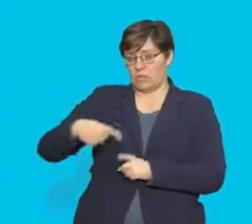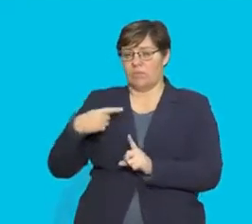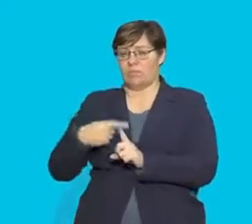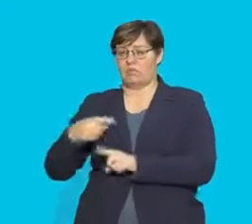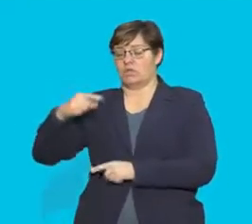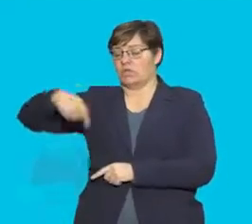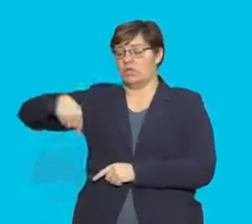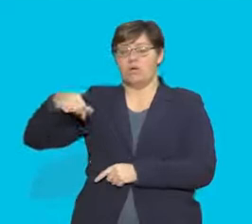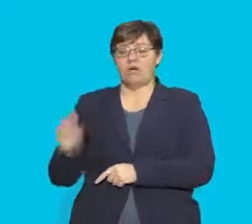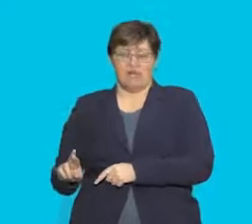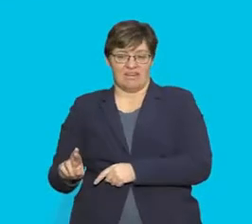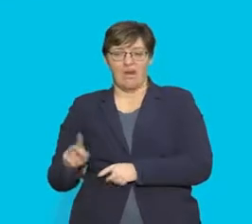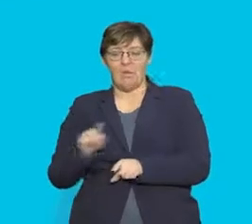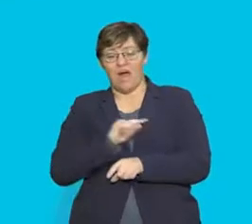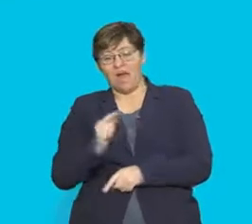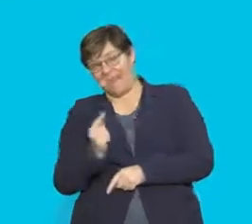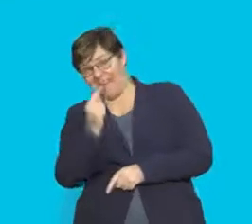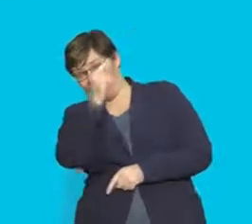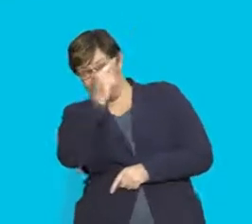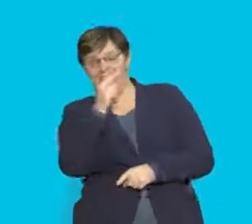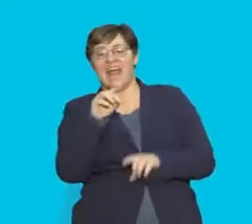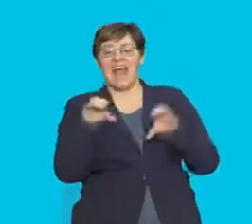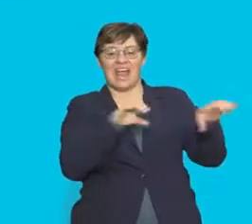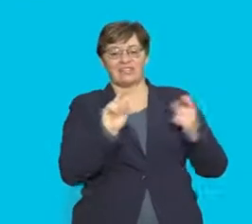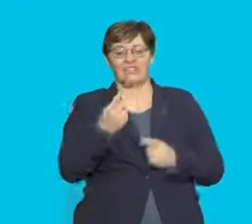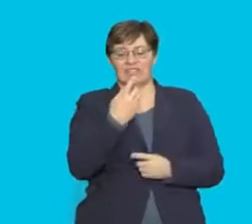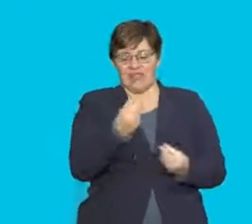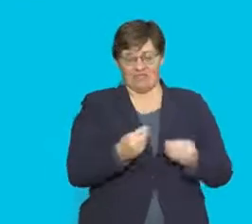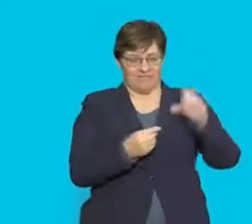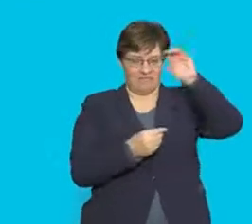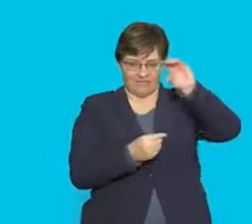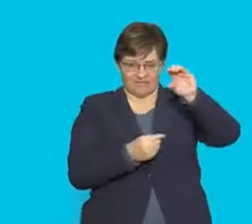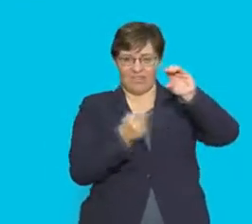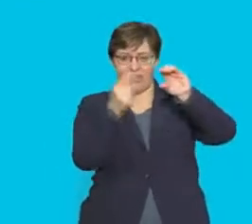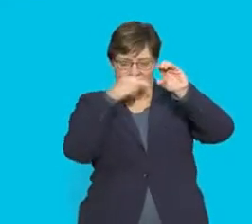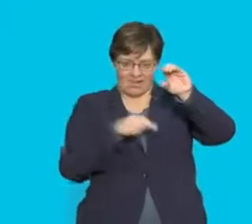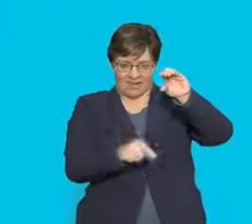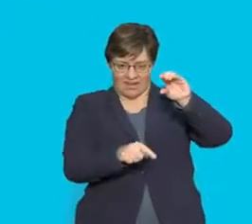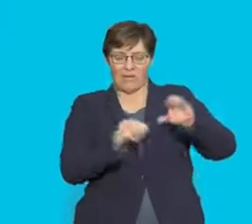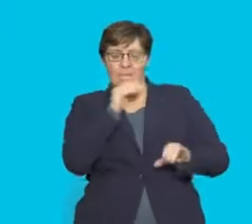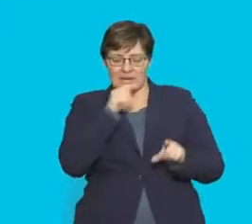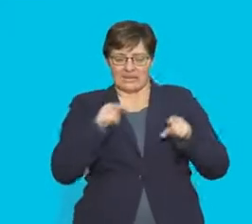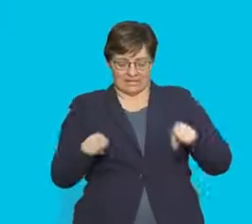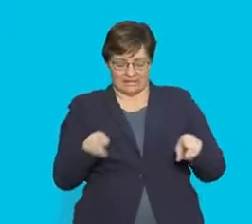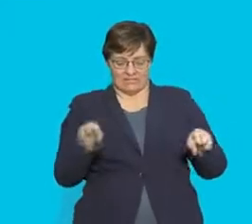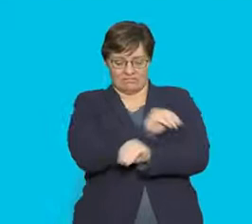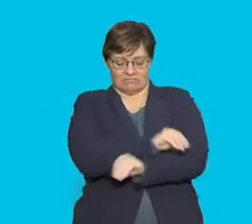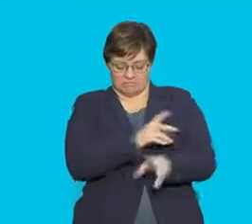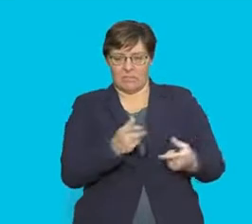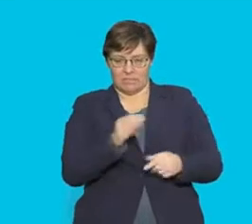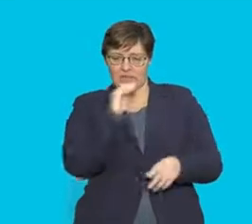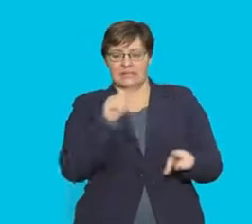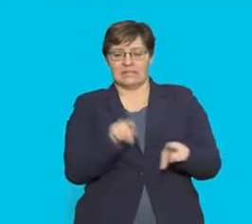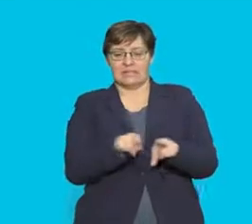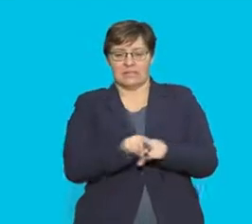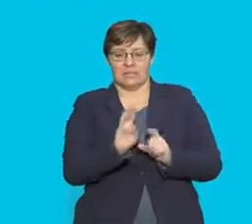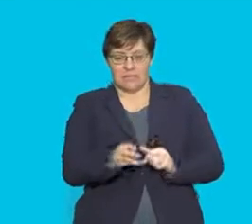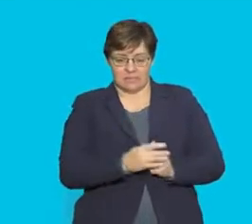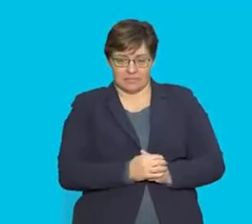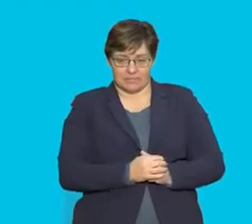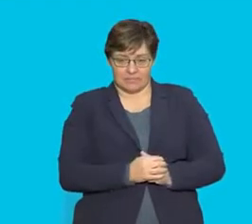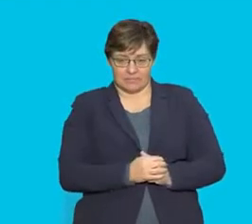very first axiom that we had, which we always said is the starting statement. So as a result, this is what I will